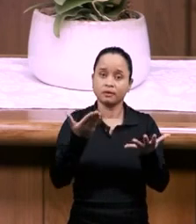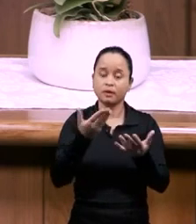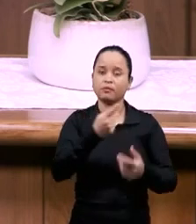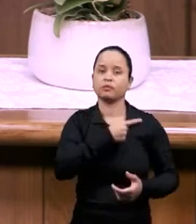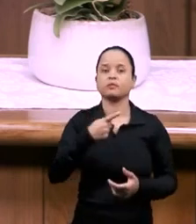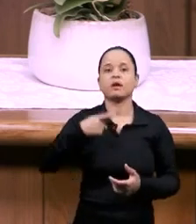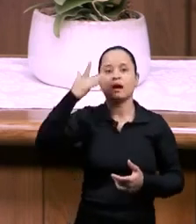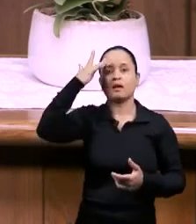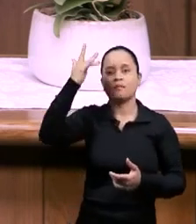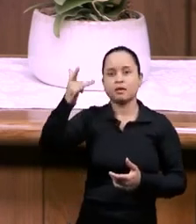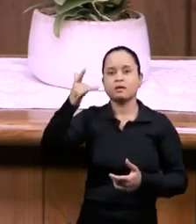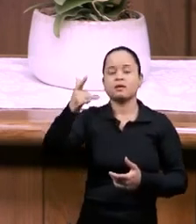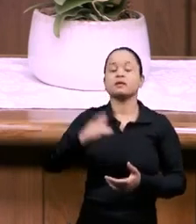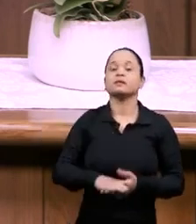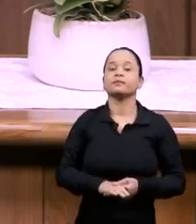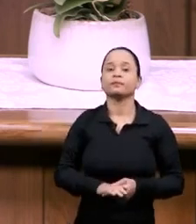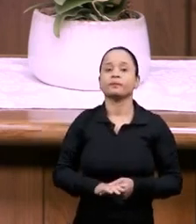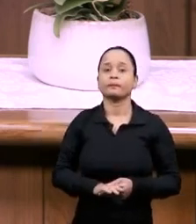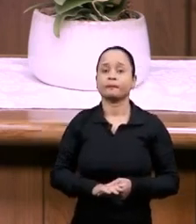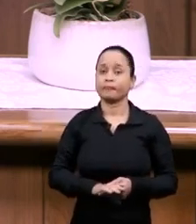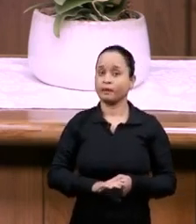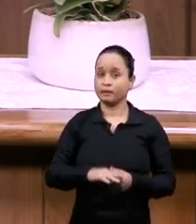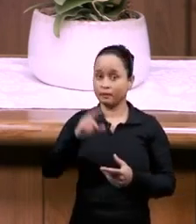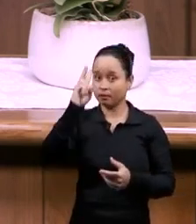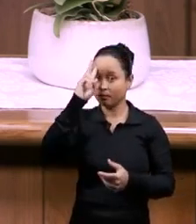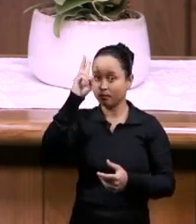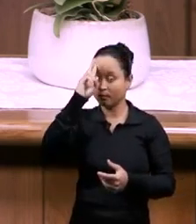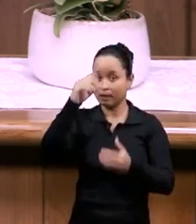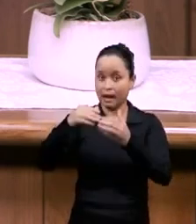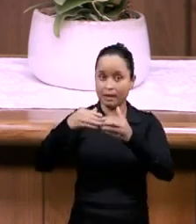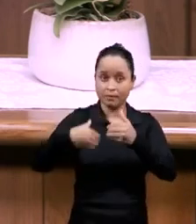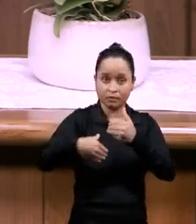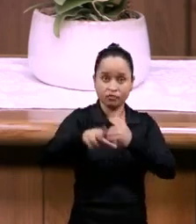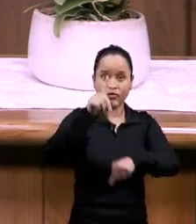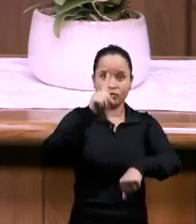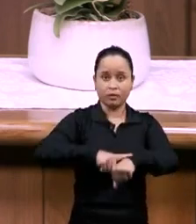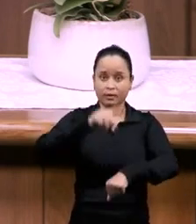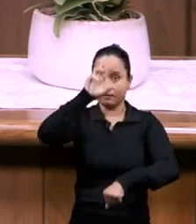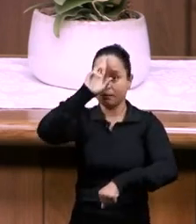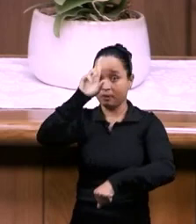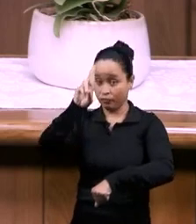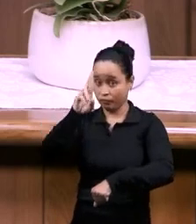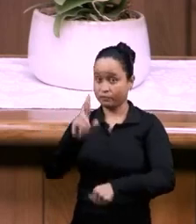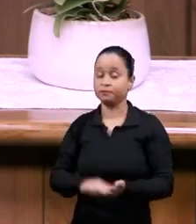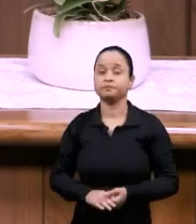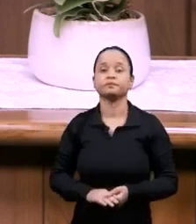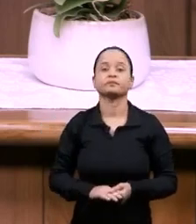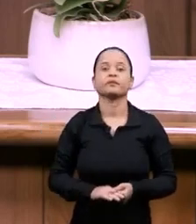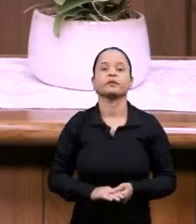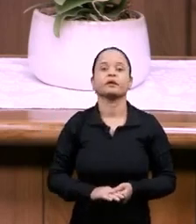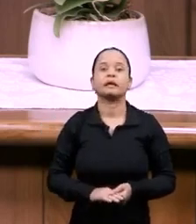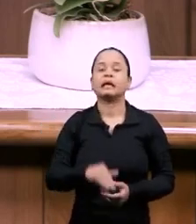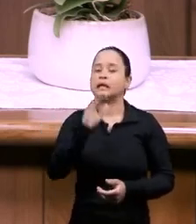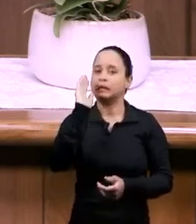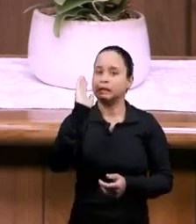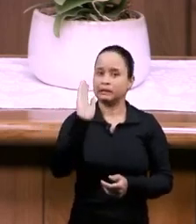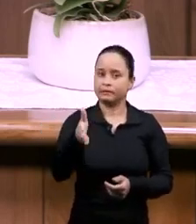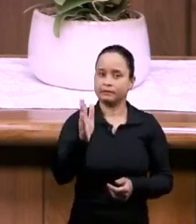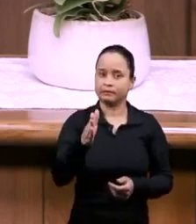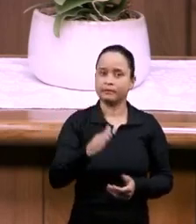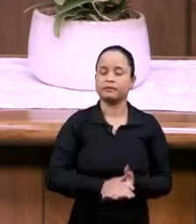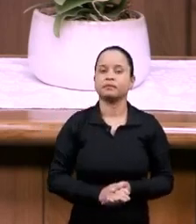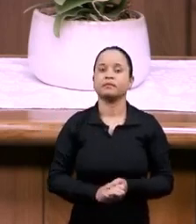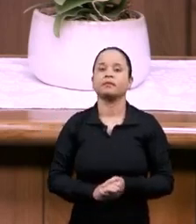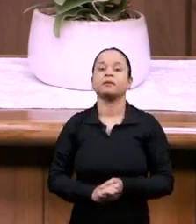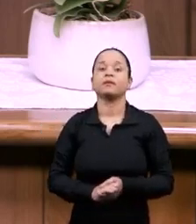tomorrow, Monday from noon on, these questions, these answers will be on the